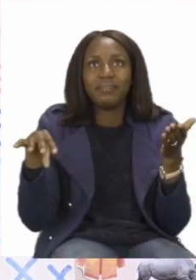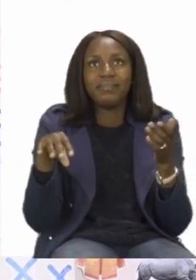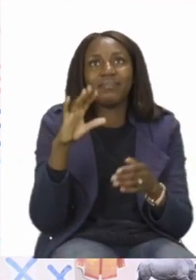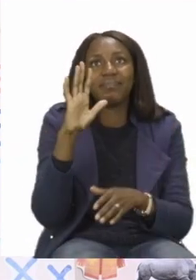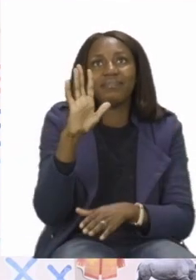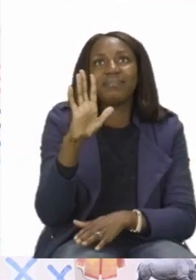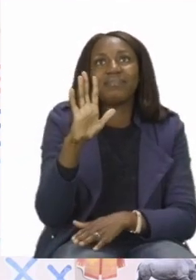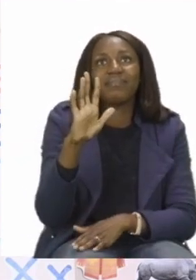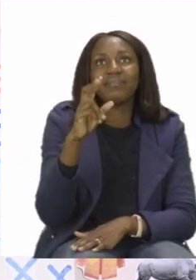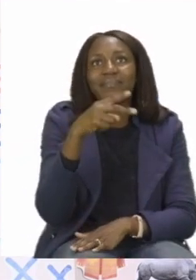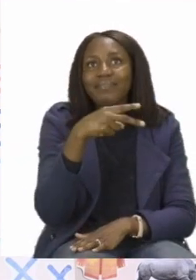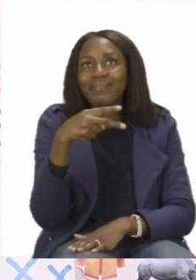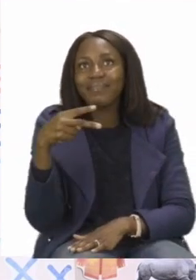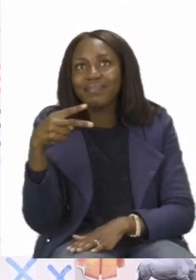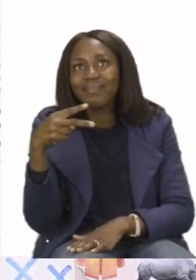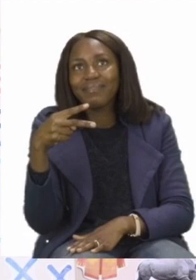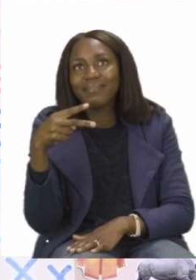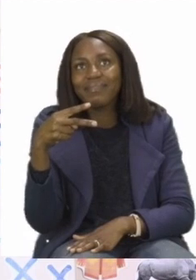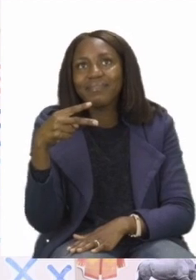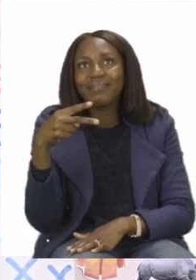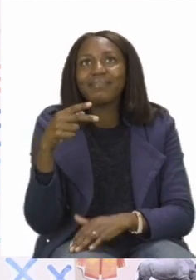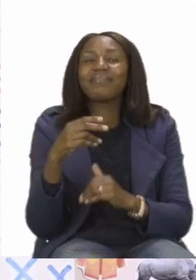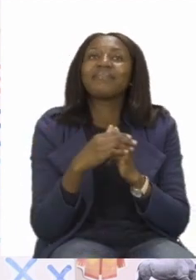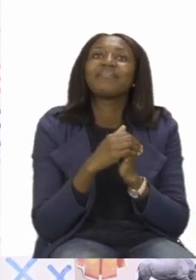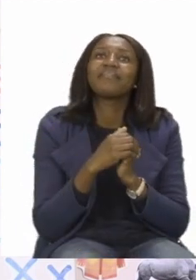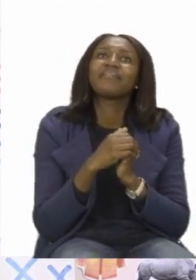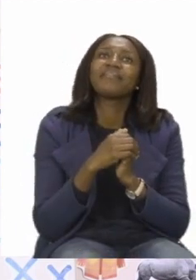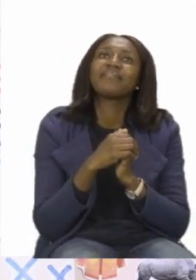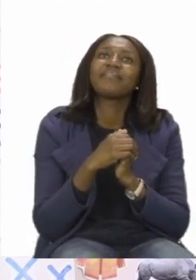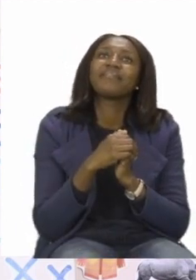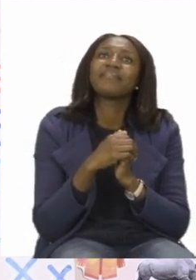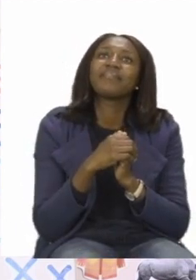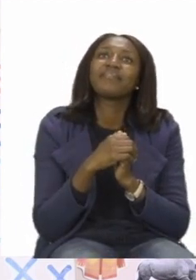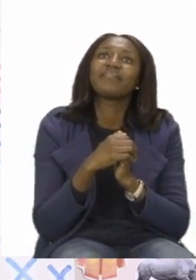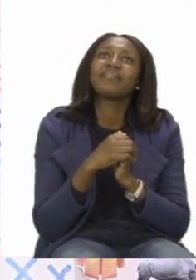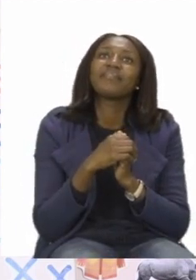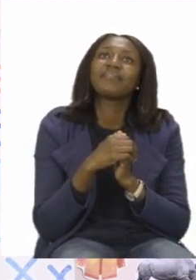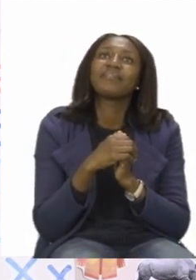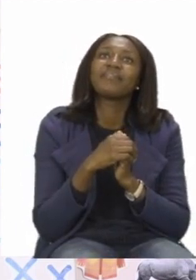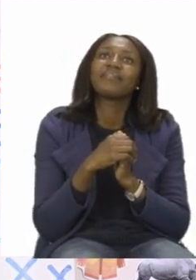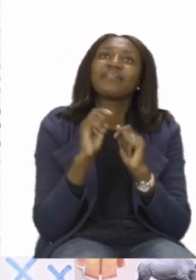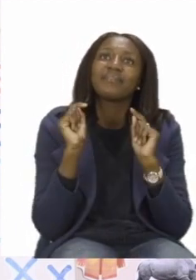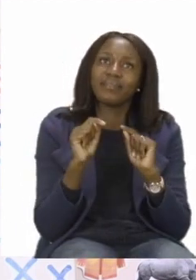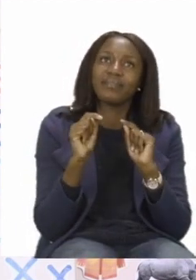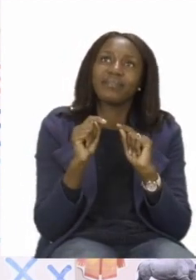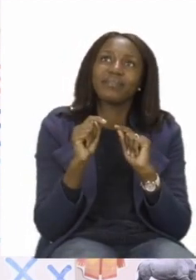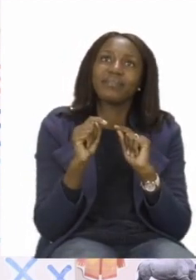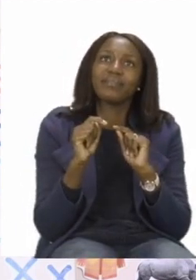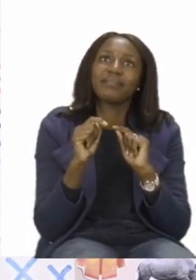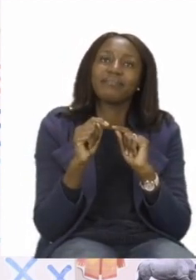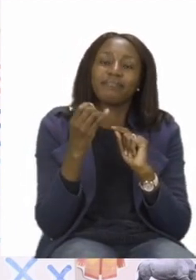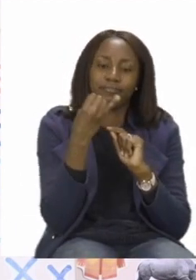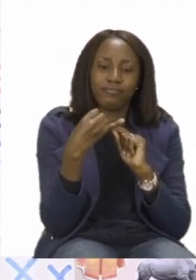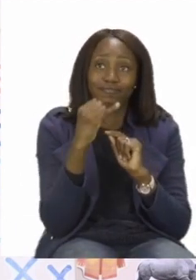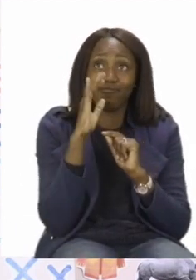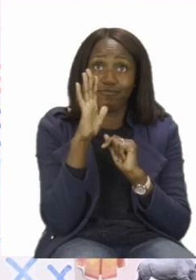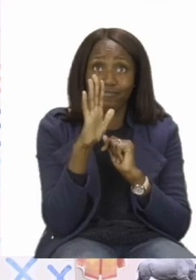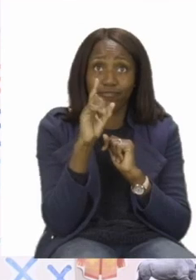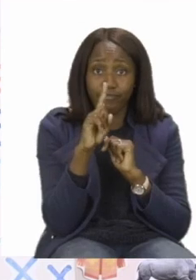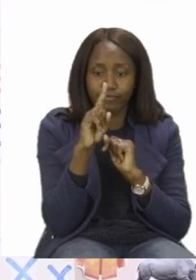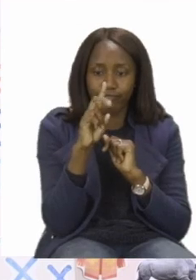5 equals. So what we're going to do is draw 5 sticks.